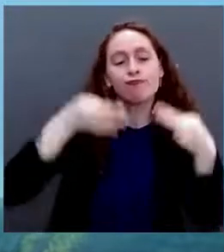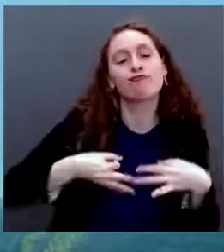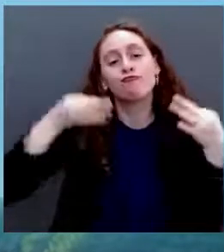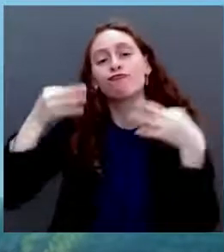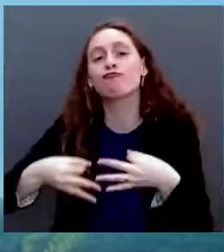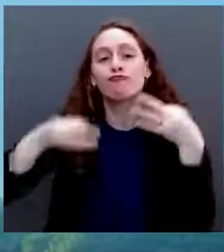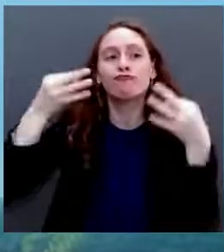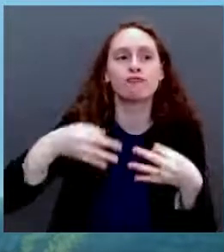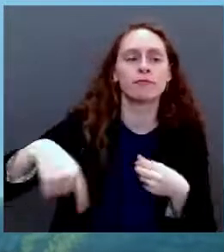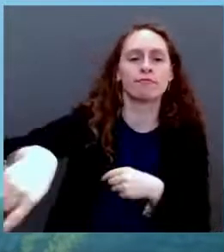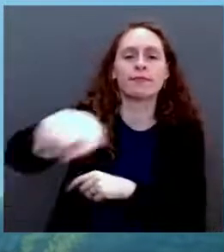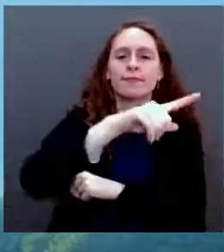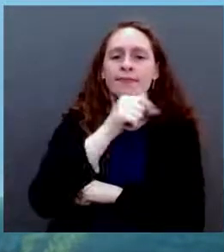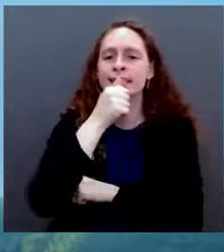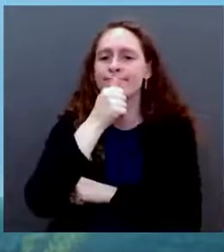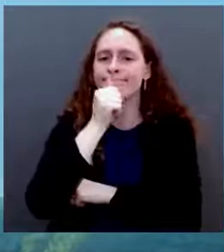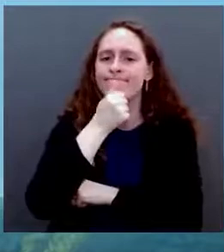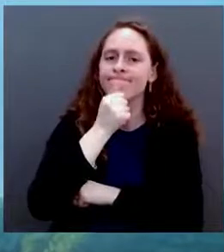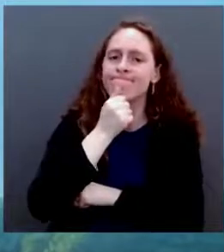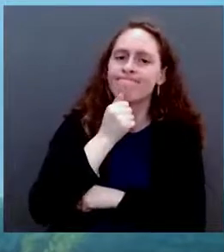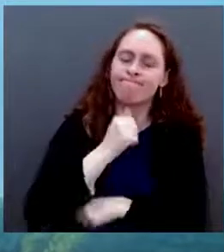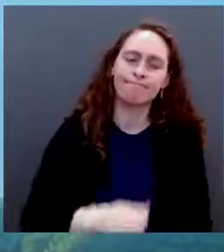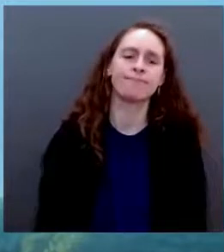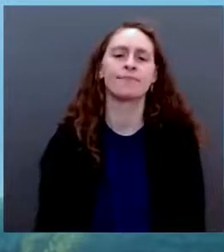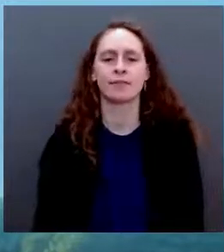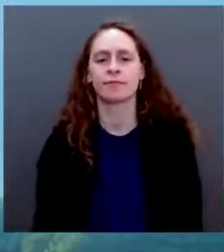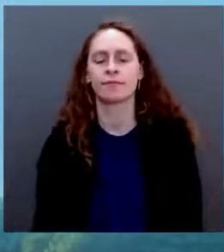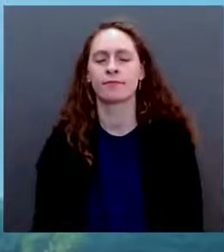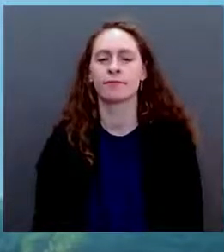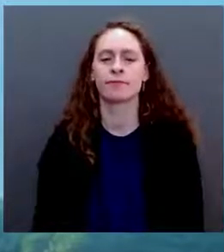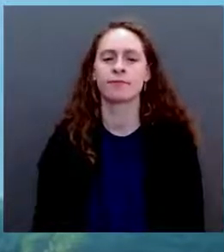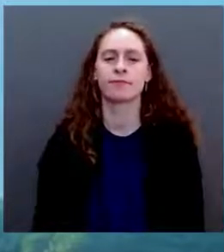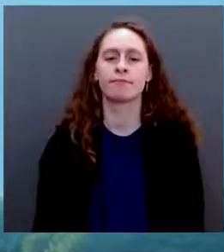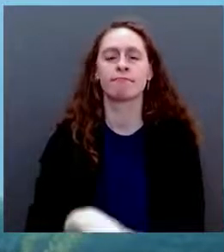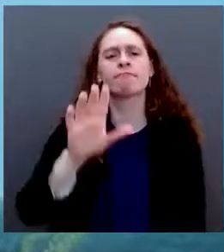generations. It strikes at their dignity, their respect,